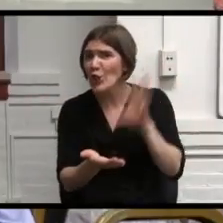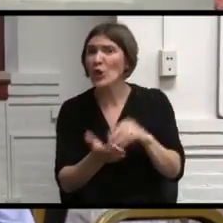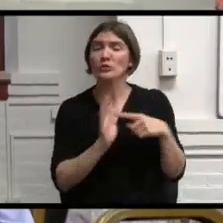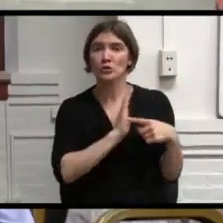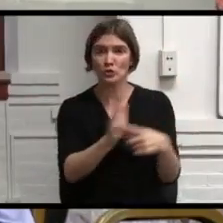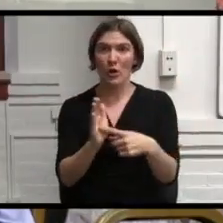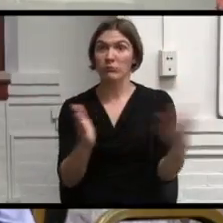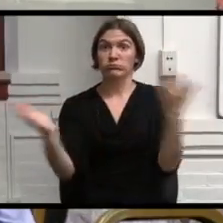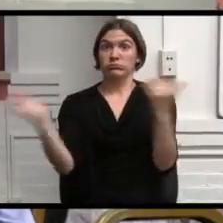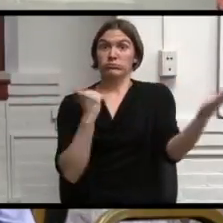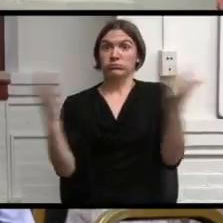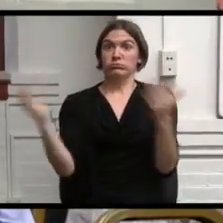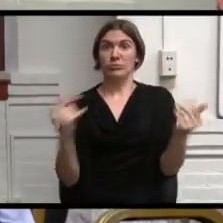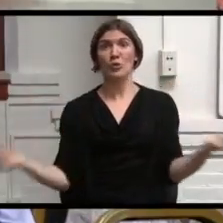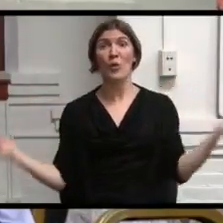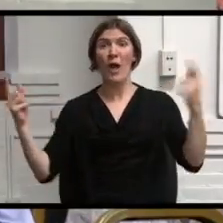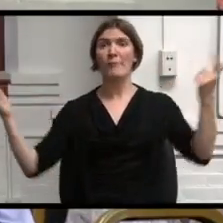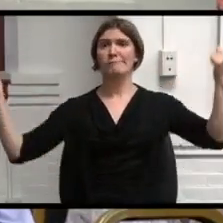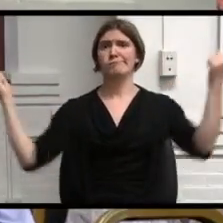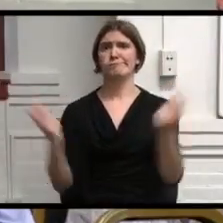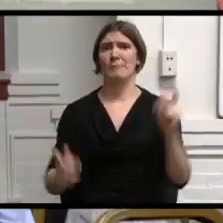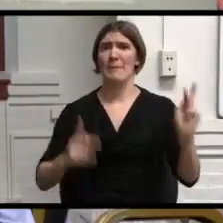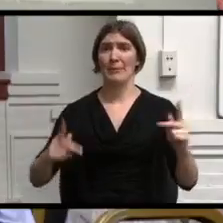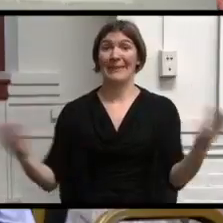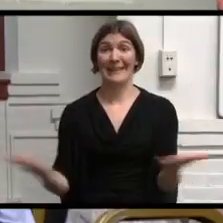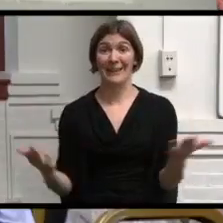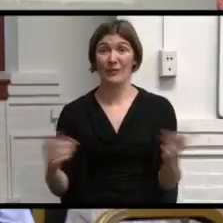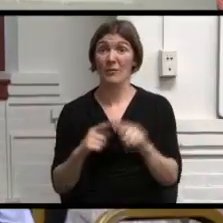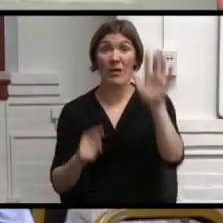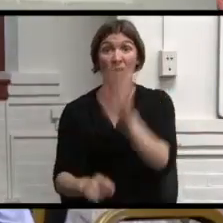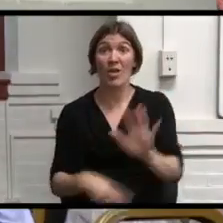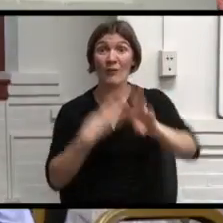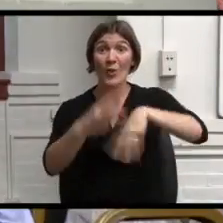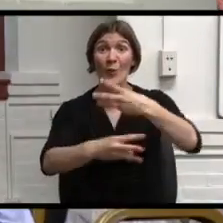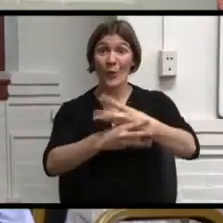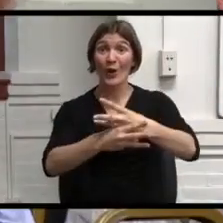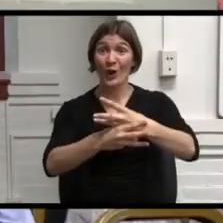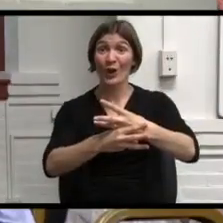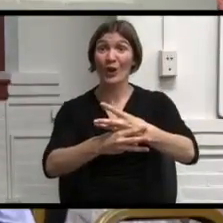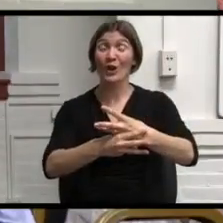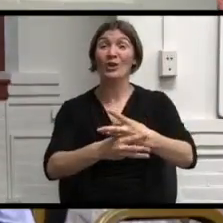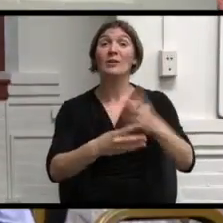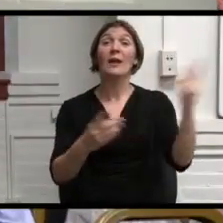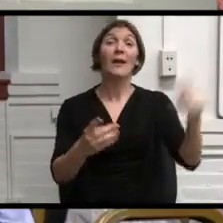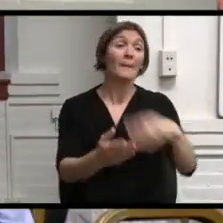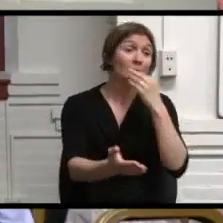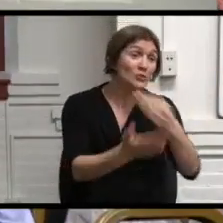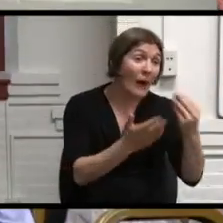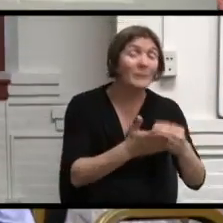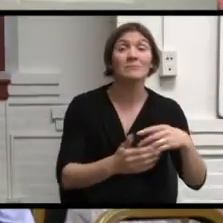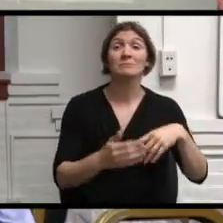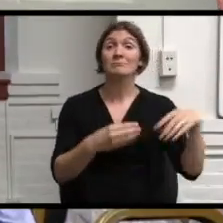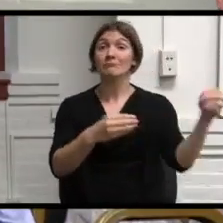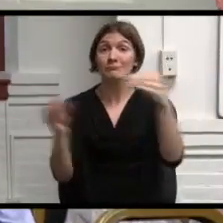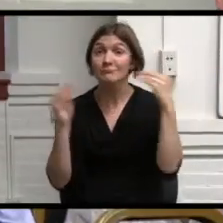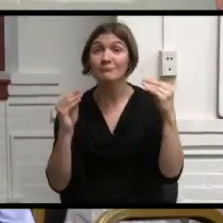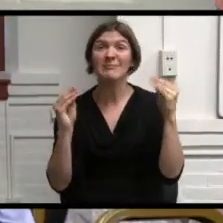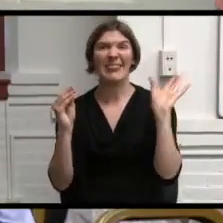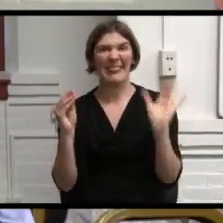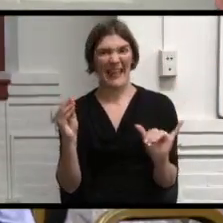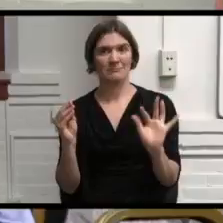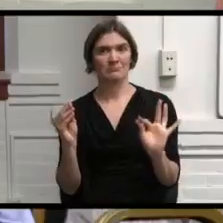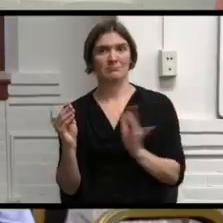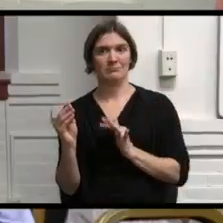so that people will come to our town from wherever and shop and eat in our town. In